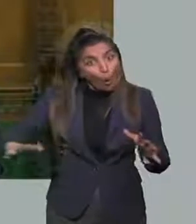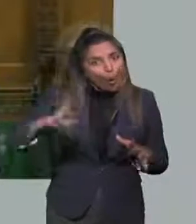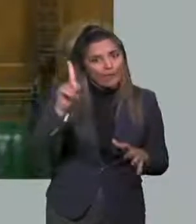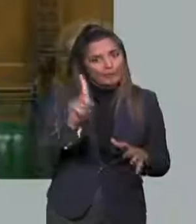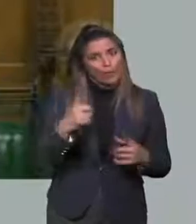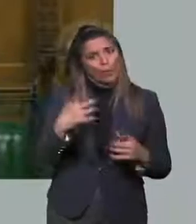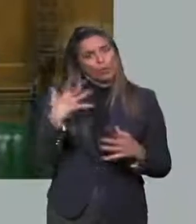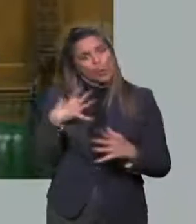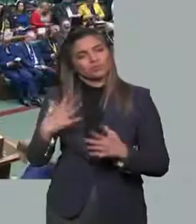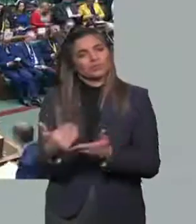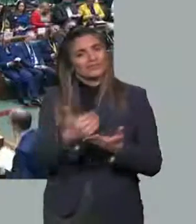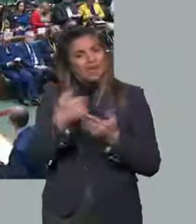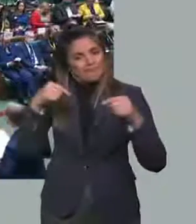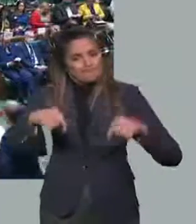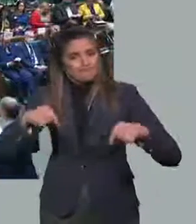in Britain?